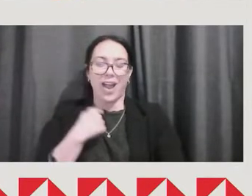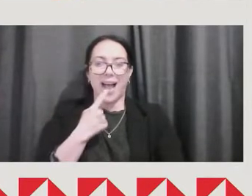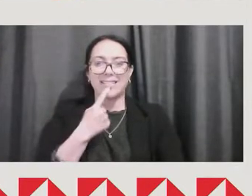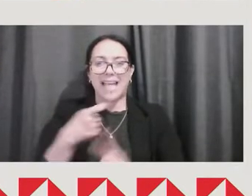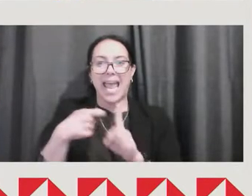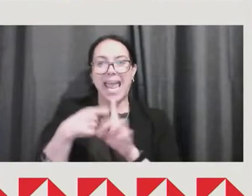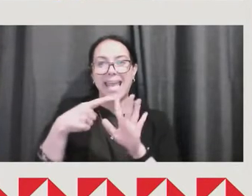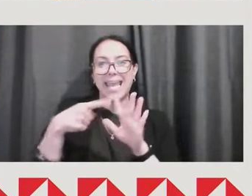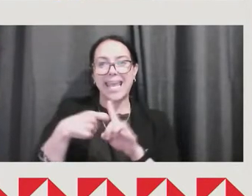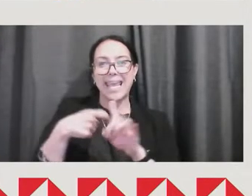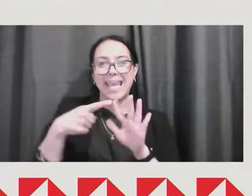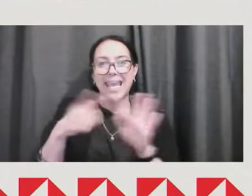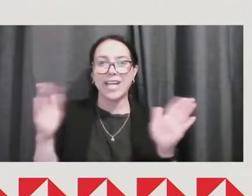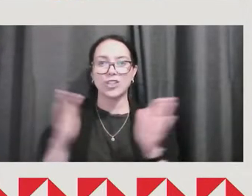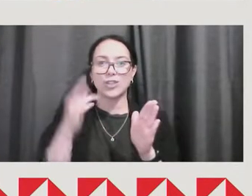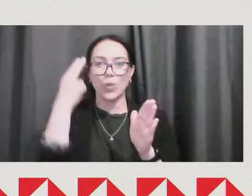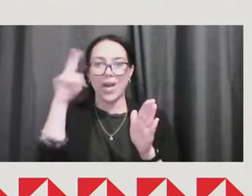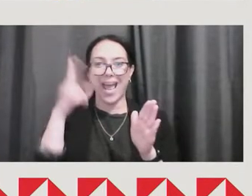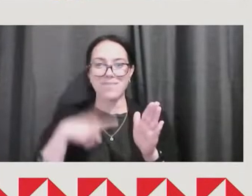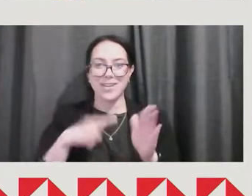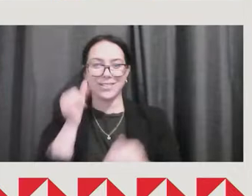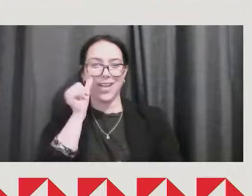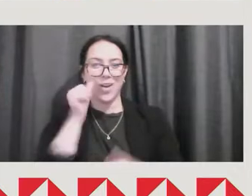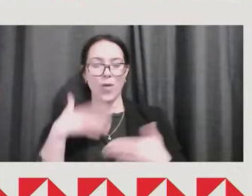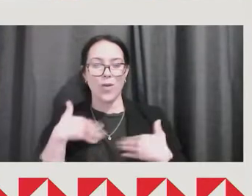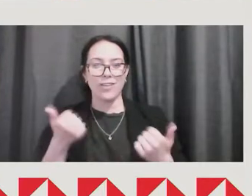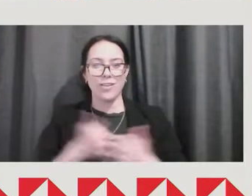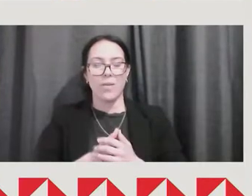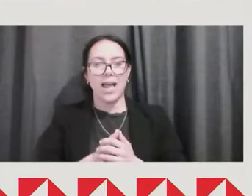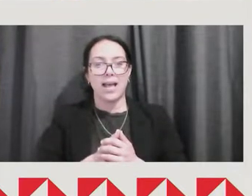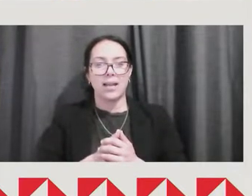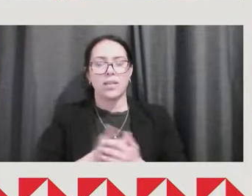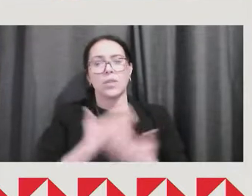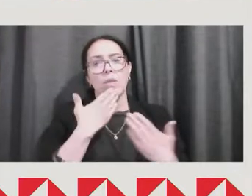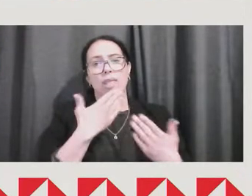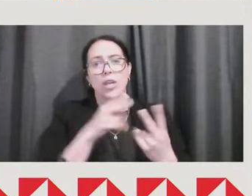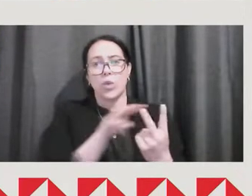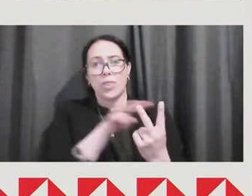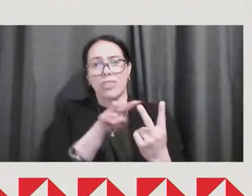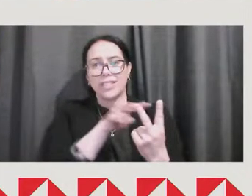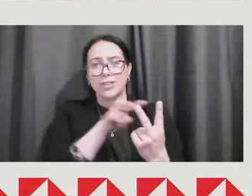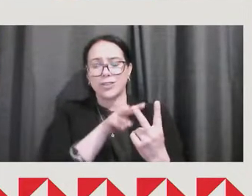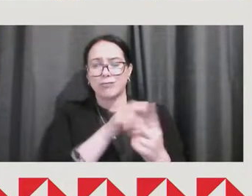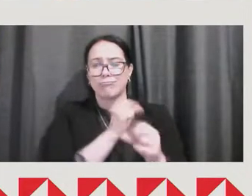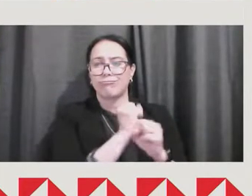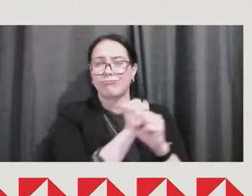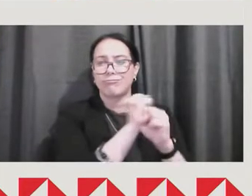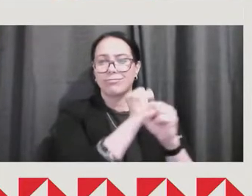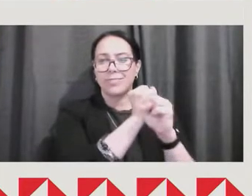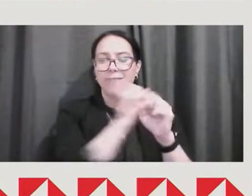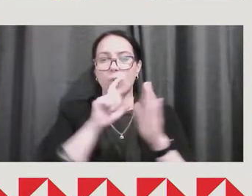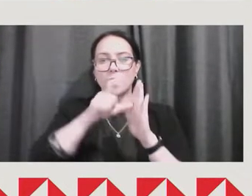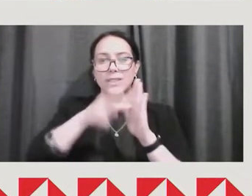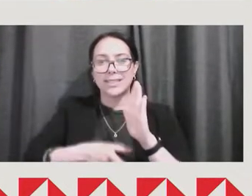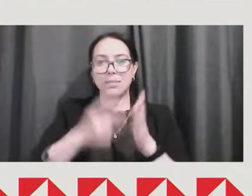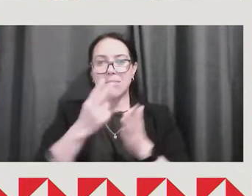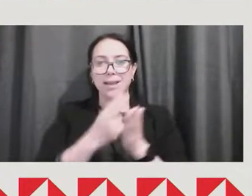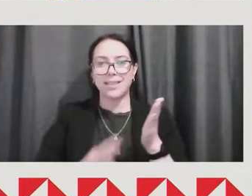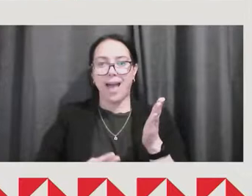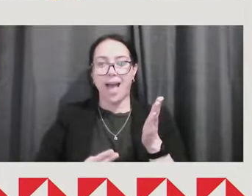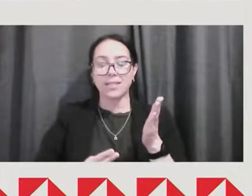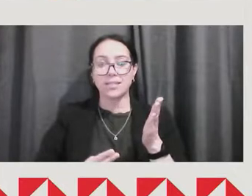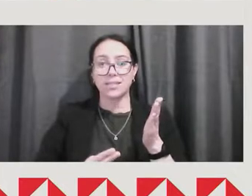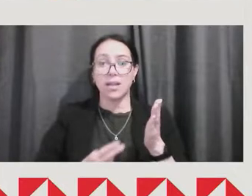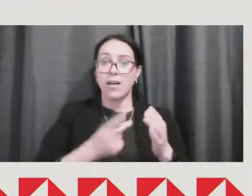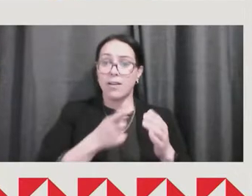um thank you to these two Champions who have been championing our advocacy and the voice of disability art not just disability Arts but for all